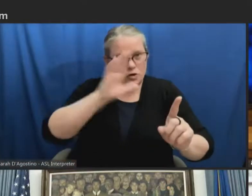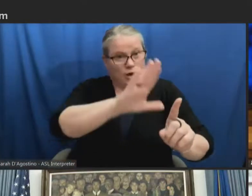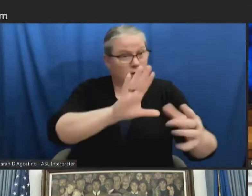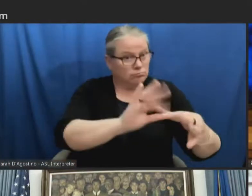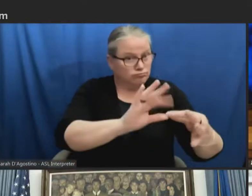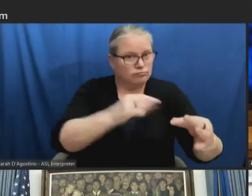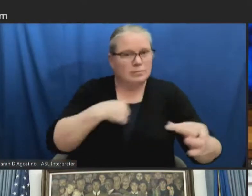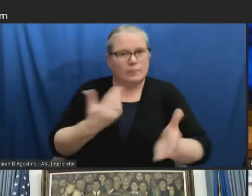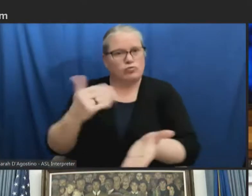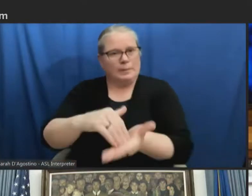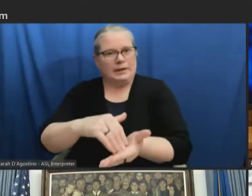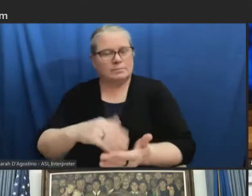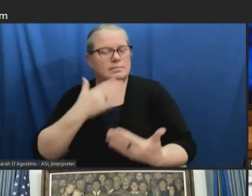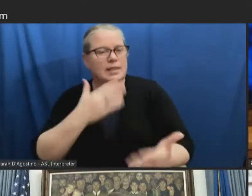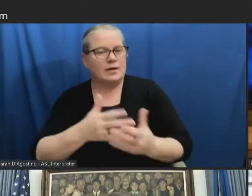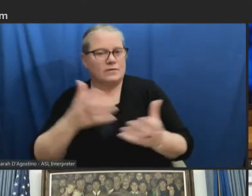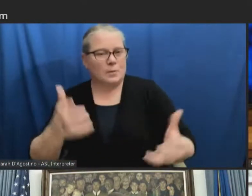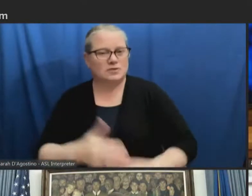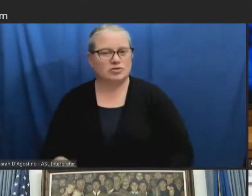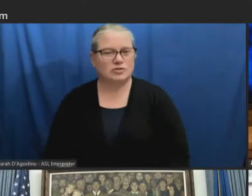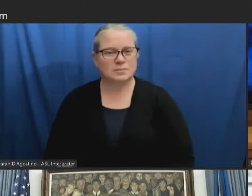All right. Thanks very much.